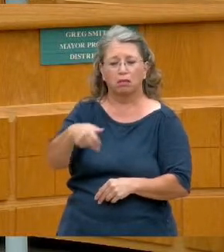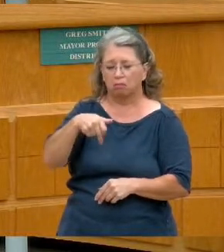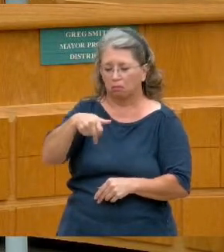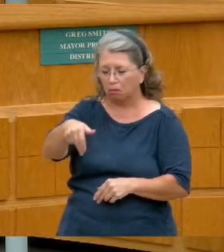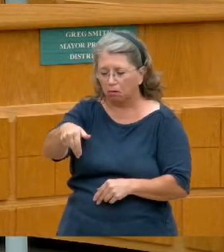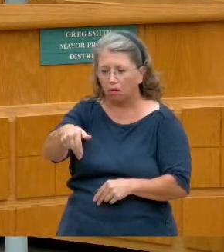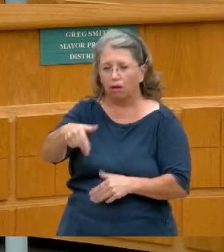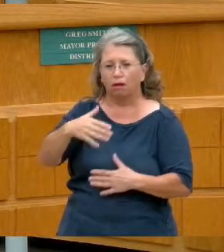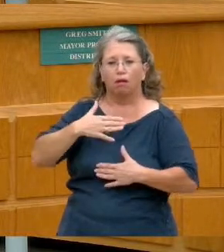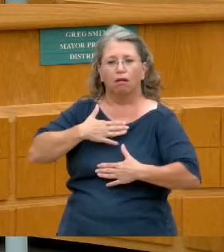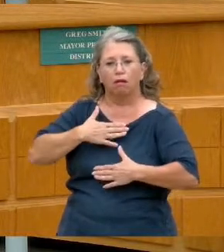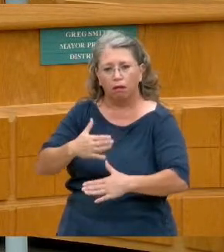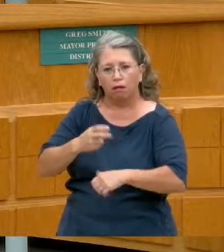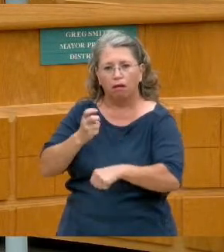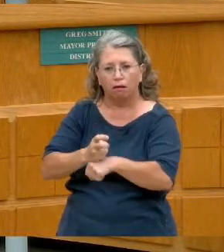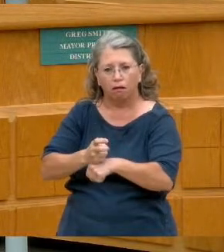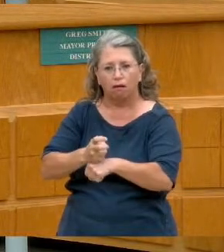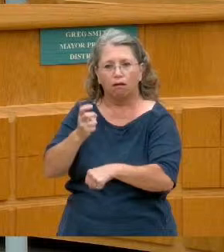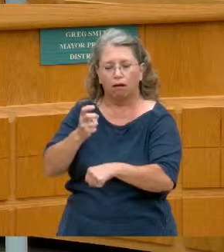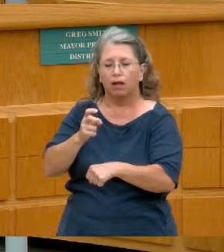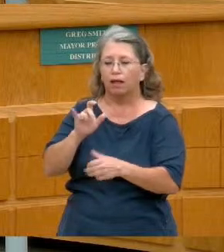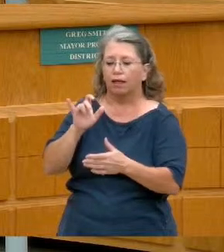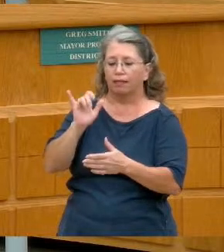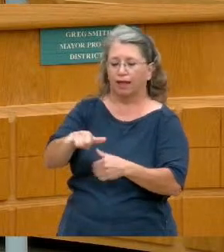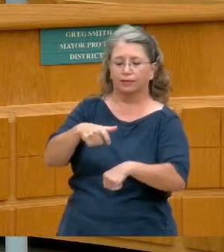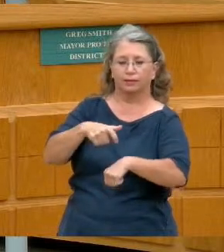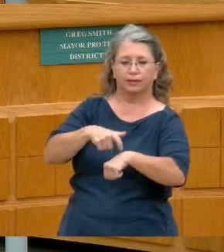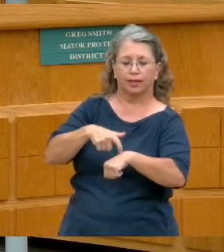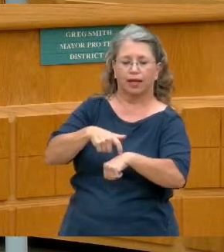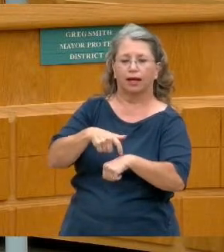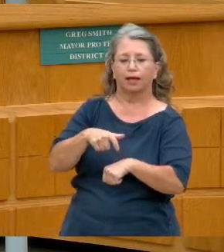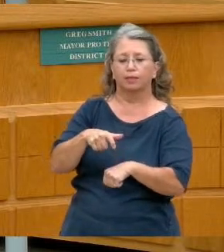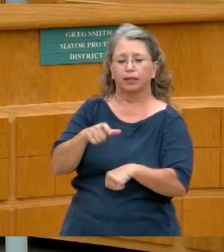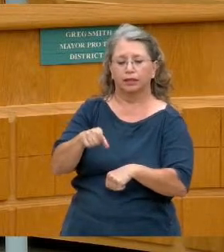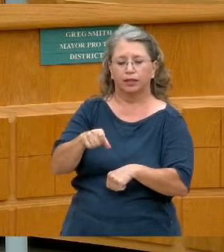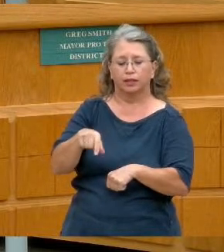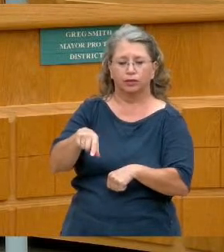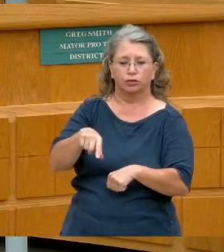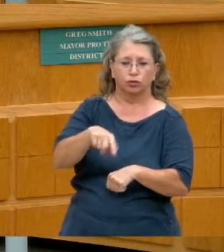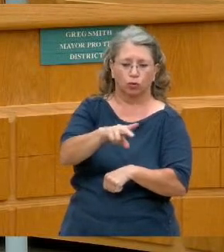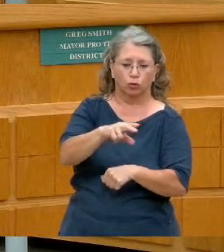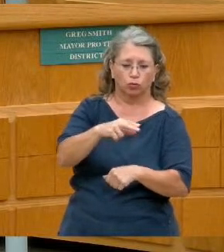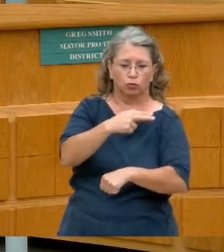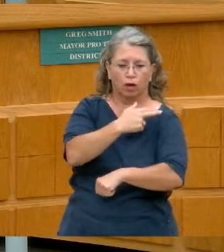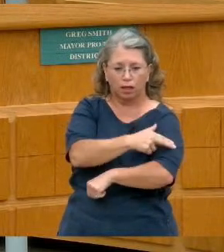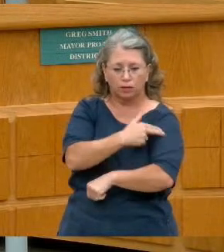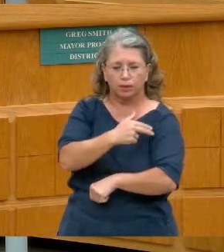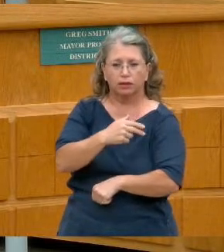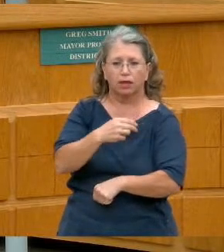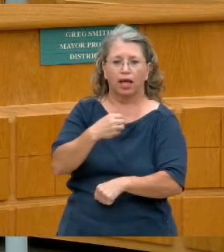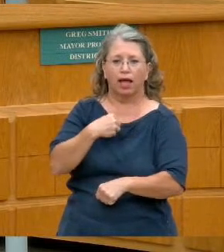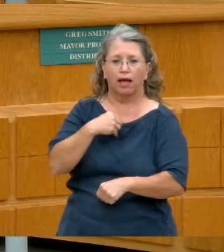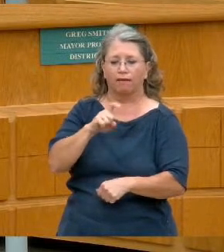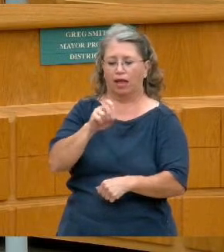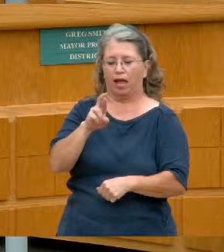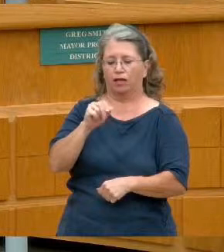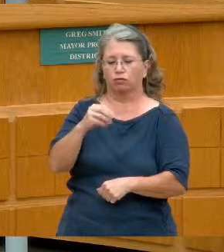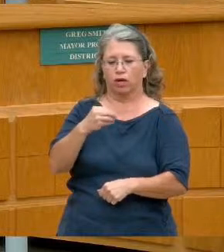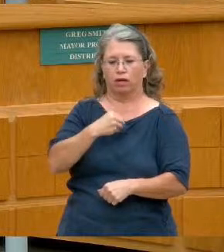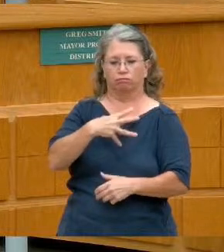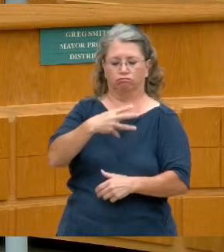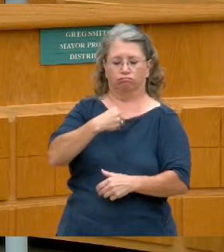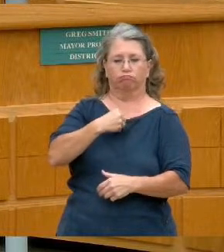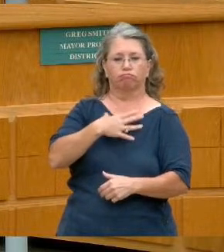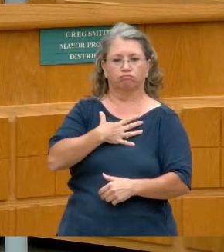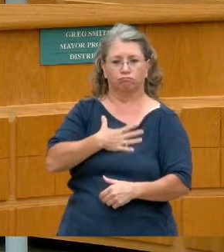So that's the time you should probably go to either hospital ER, have a chest X-ray done, and to see how your